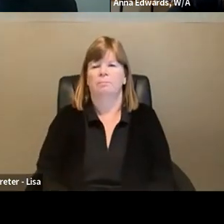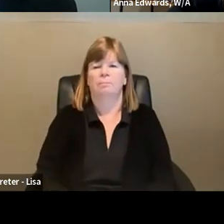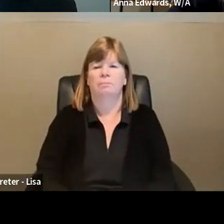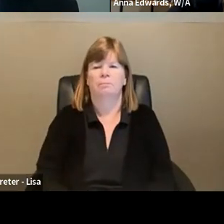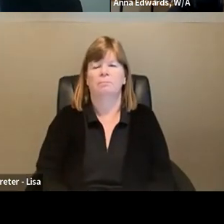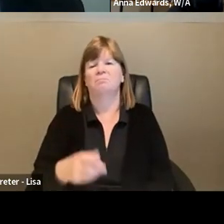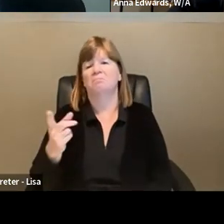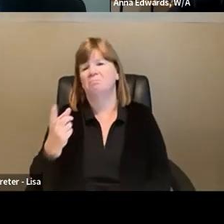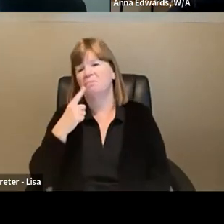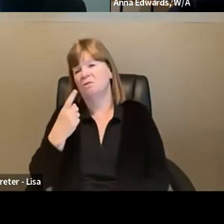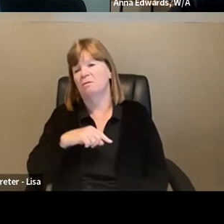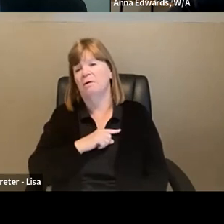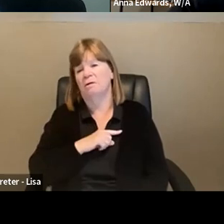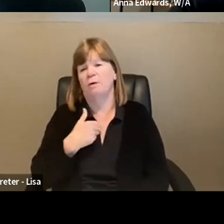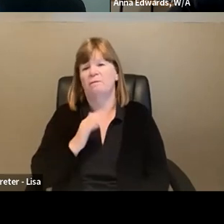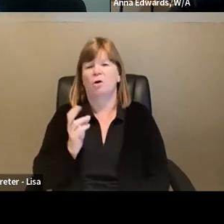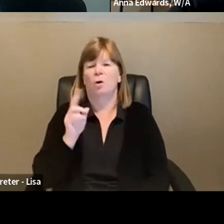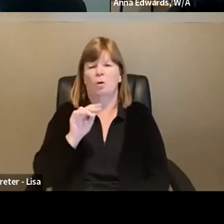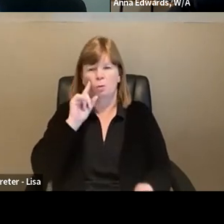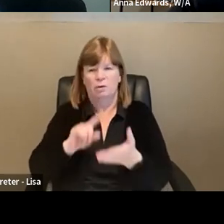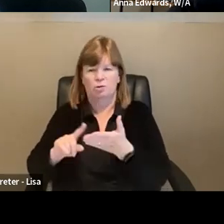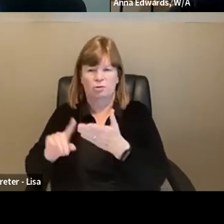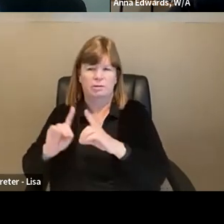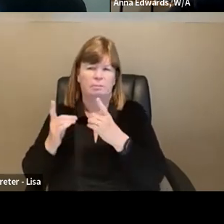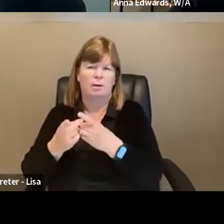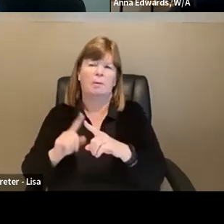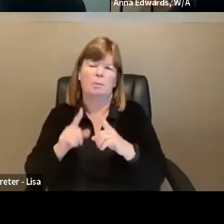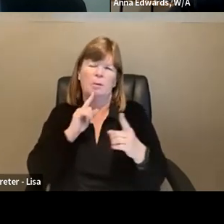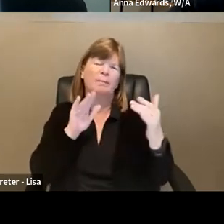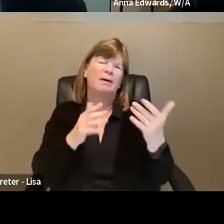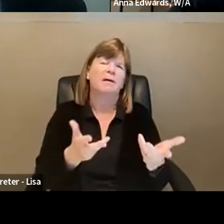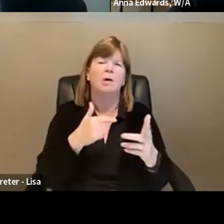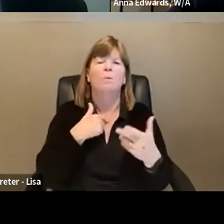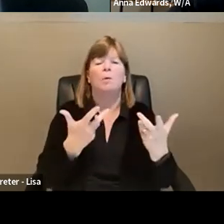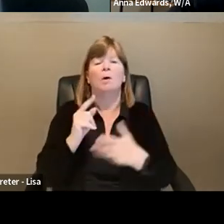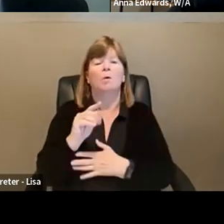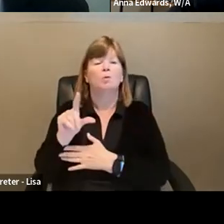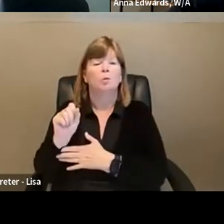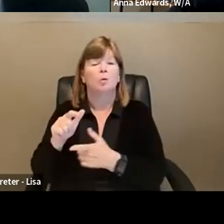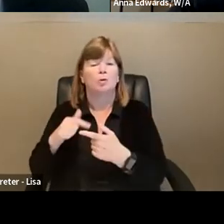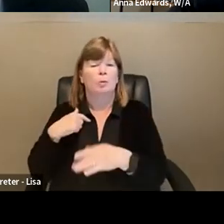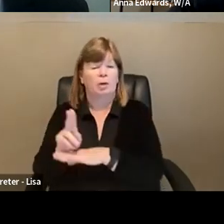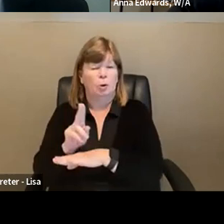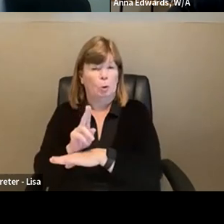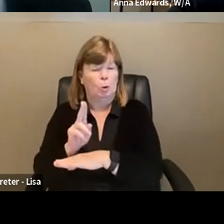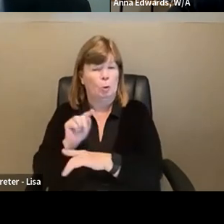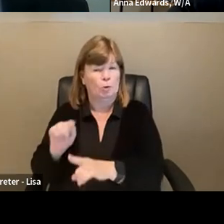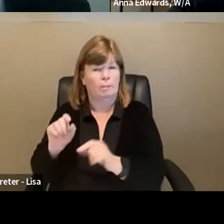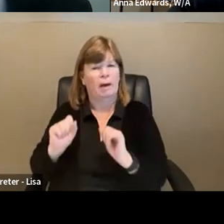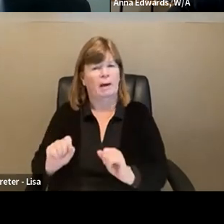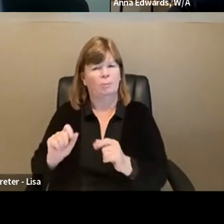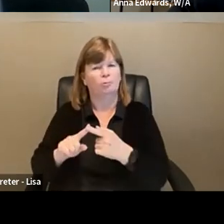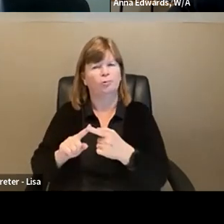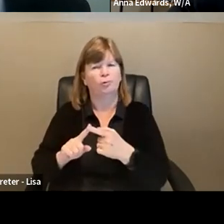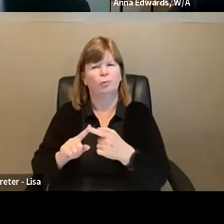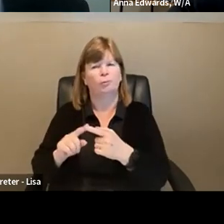So for us, we have our own research department, but we do expect, we want the tools that we use to be able to talk to our